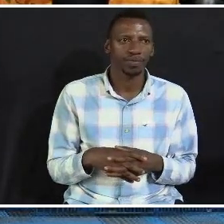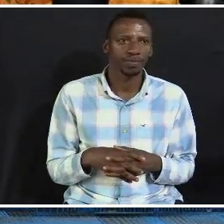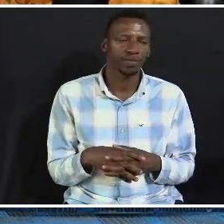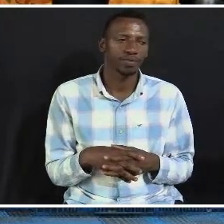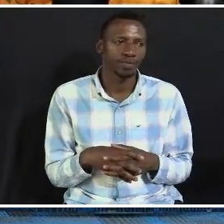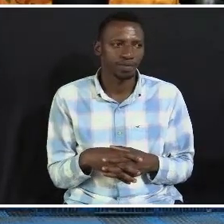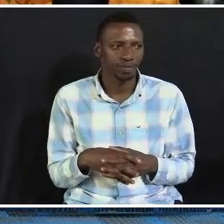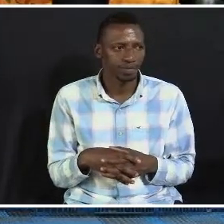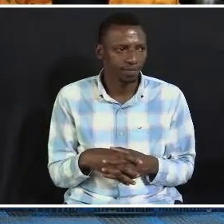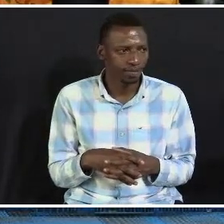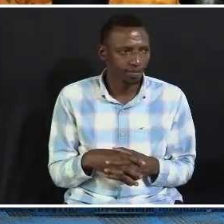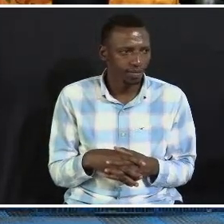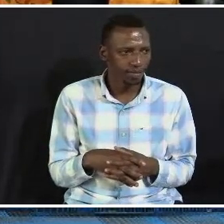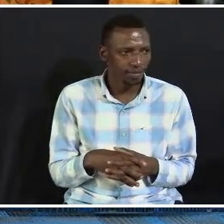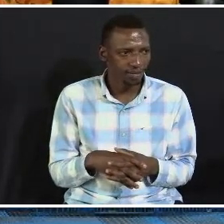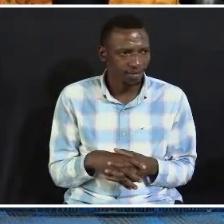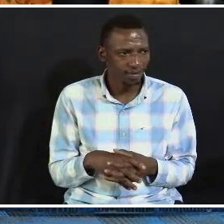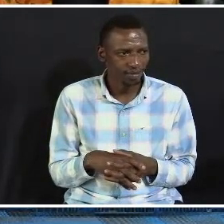Why?